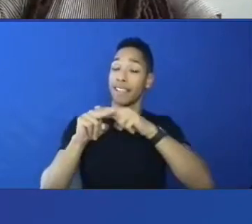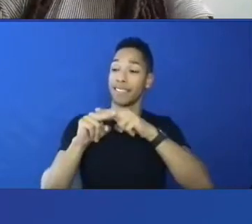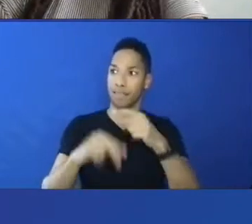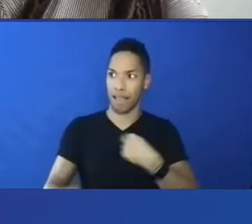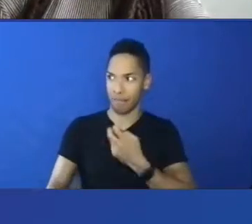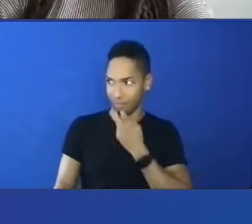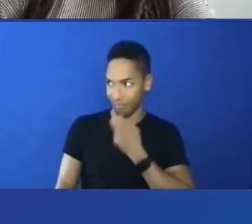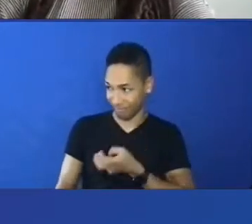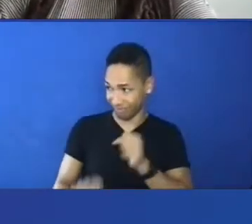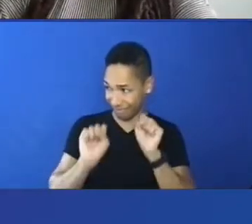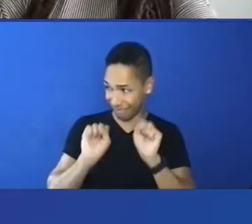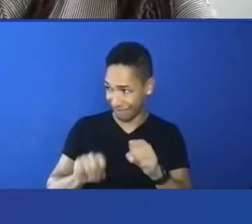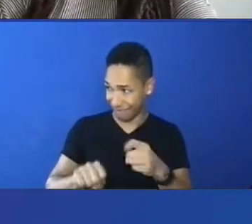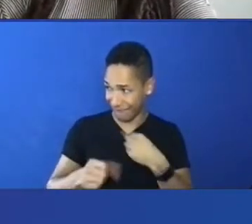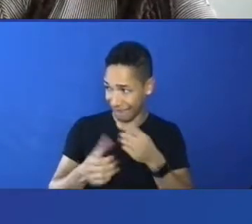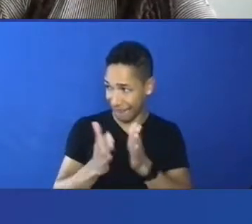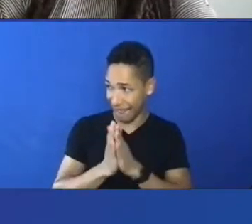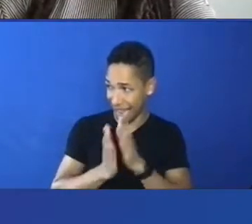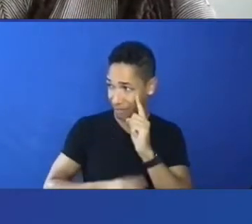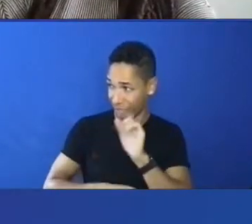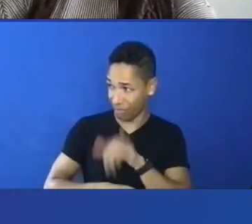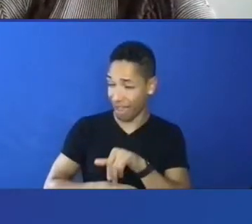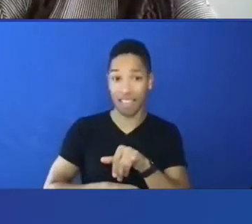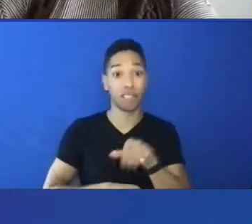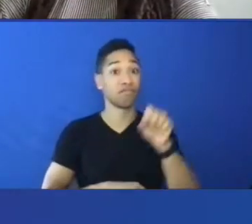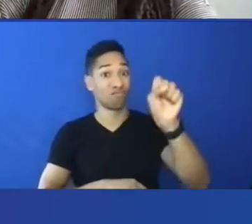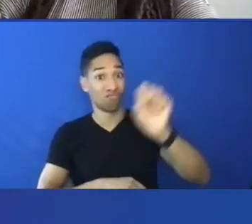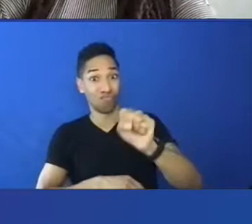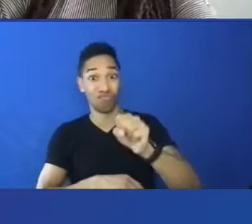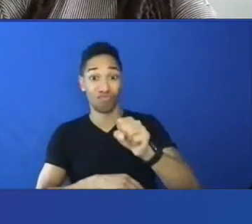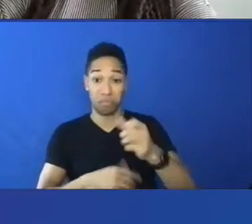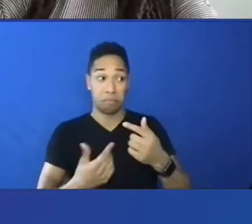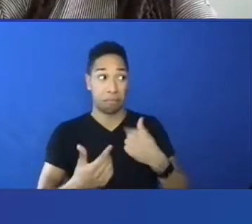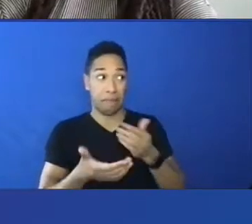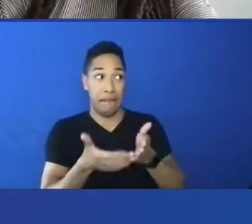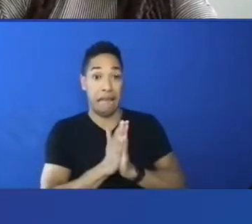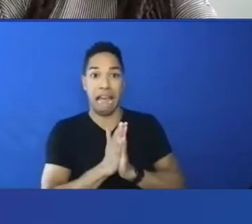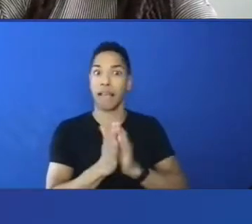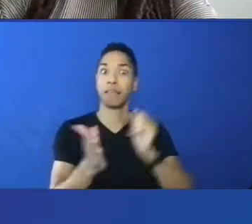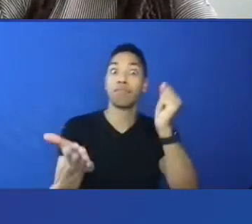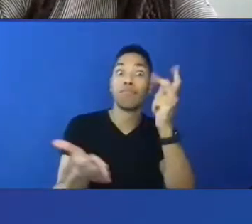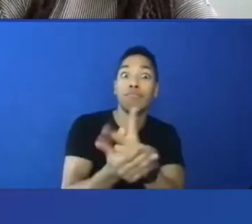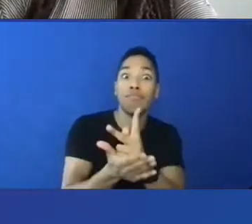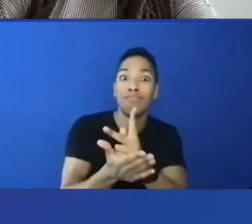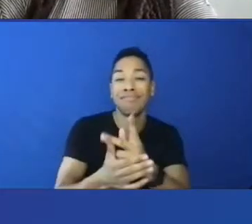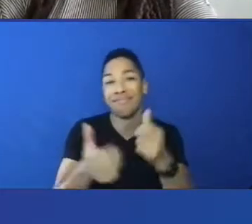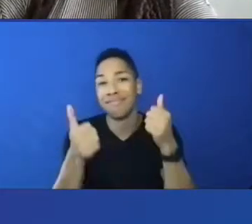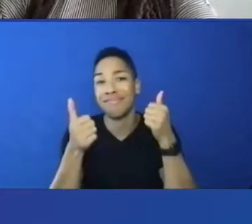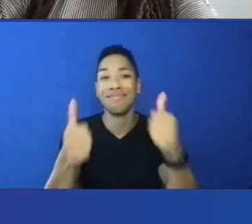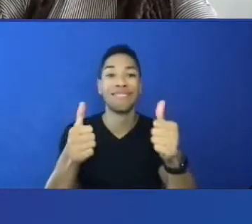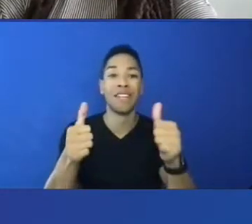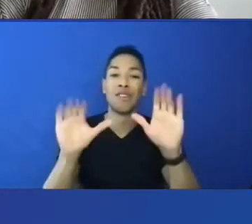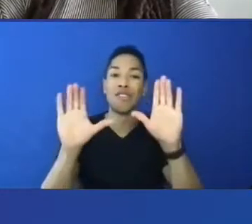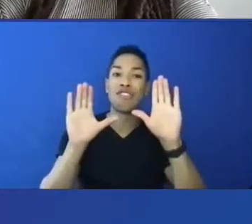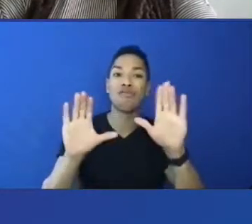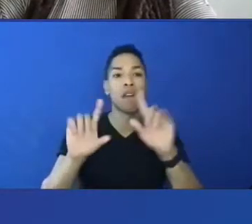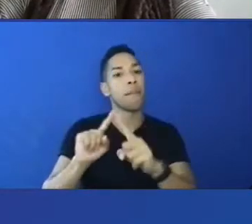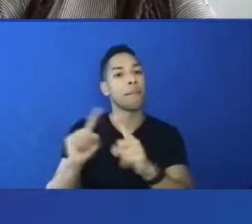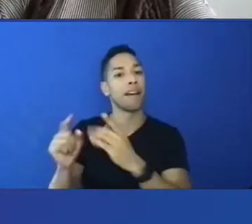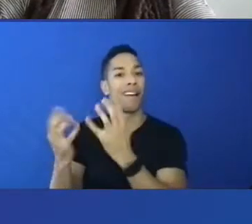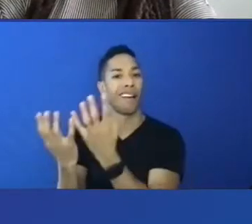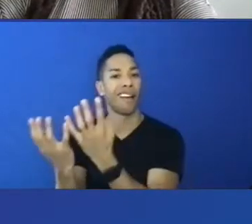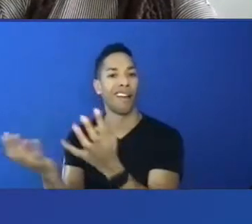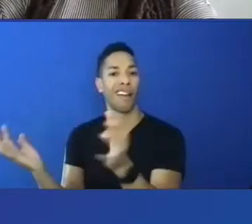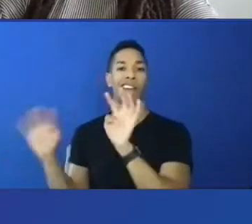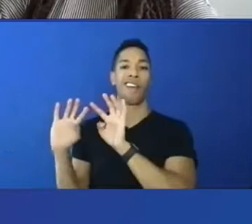And they're like, yeah, and you should. And then I did, and I got it. So it was like, it was really amazing, but it was the field pushing me